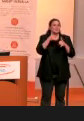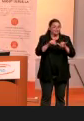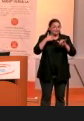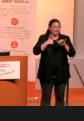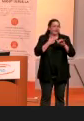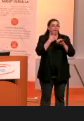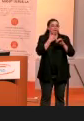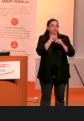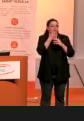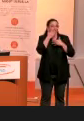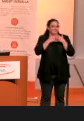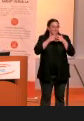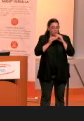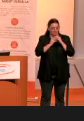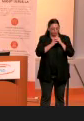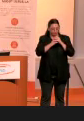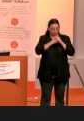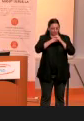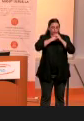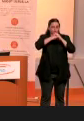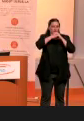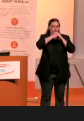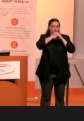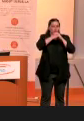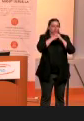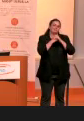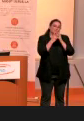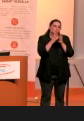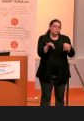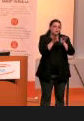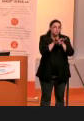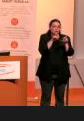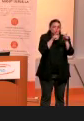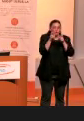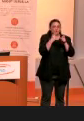factors that we can, but it's also important to think about controlling inflammation.